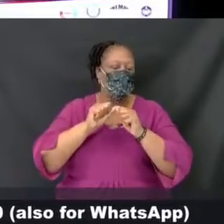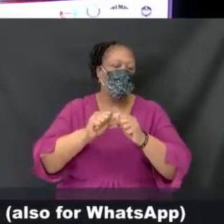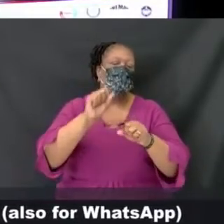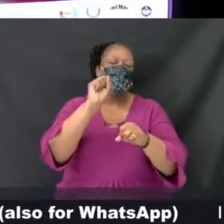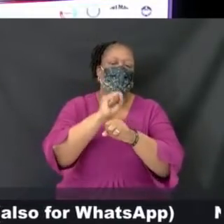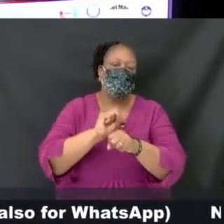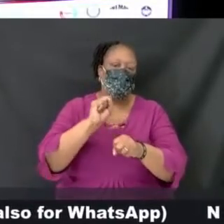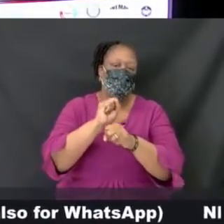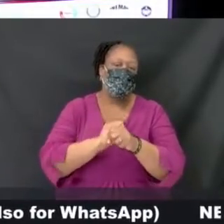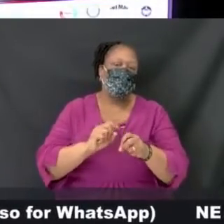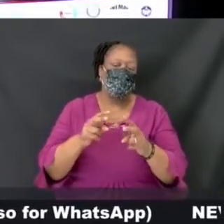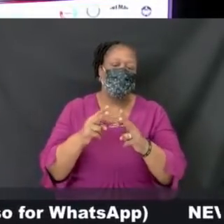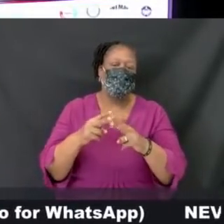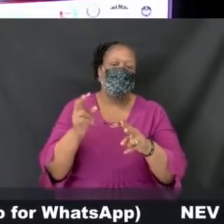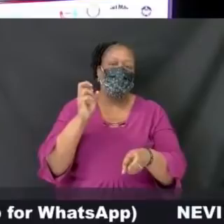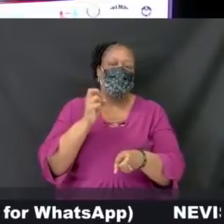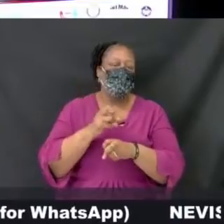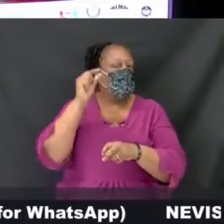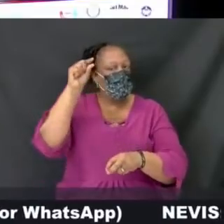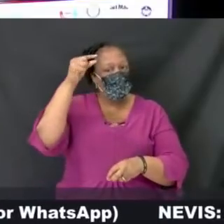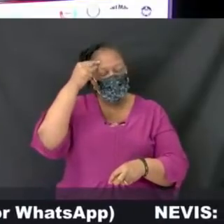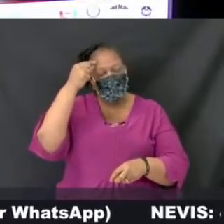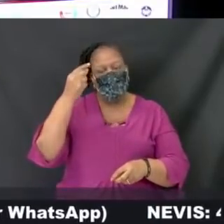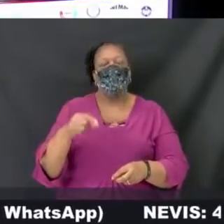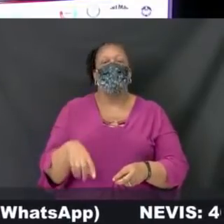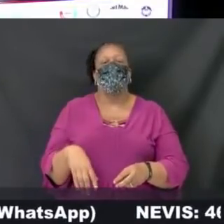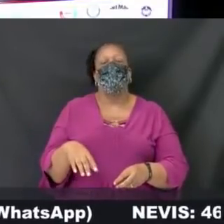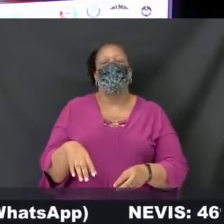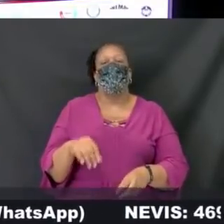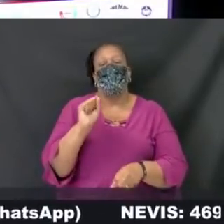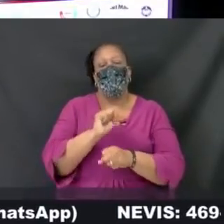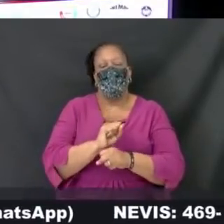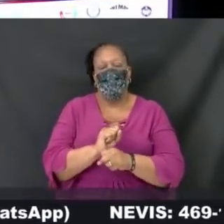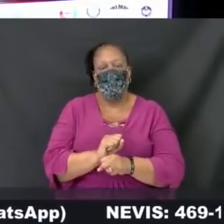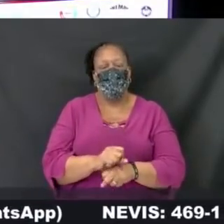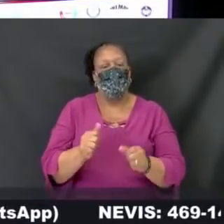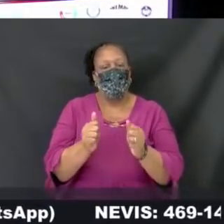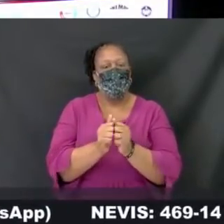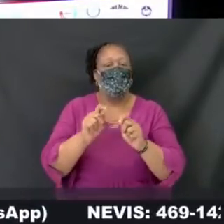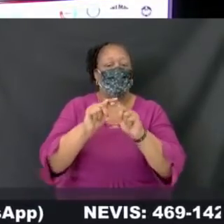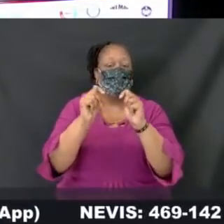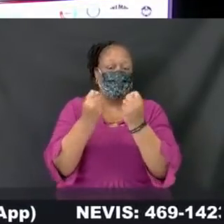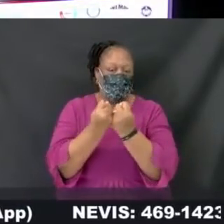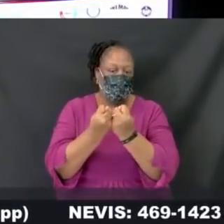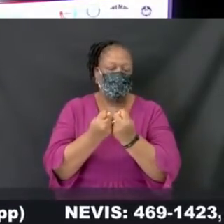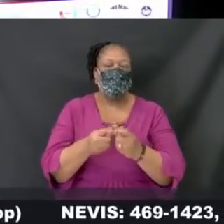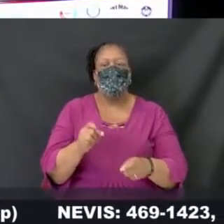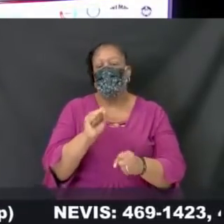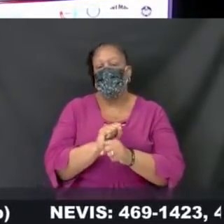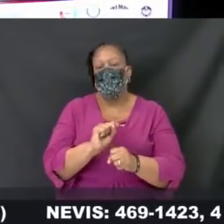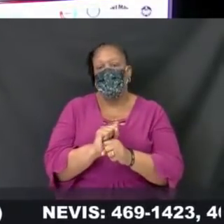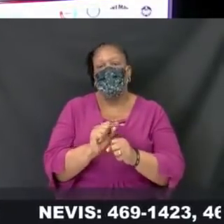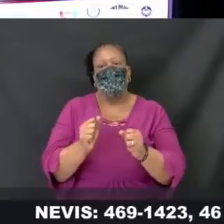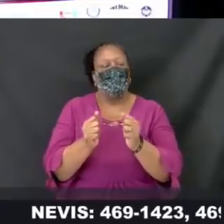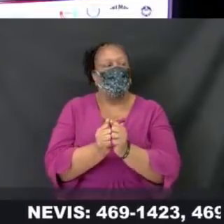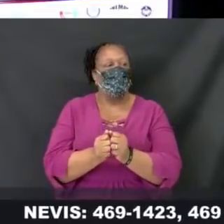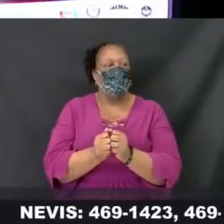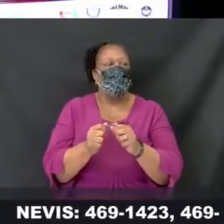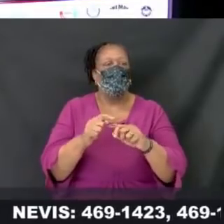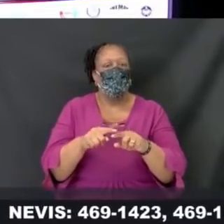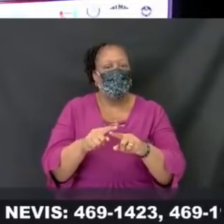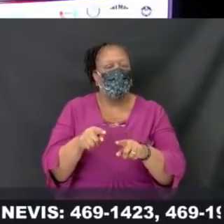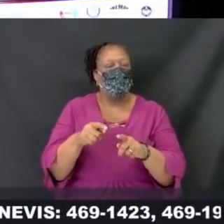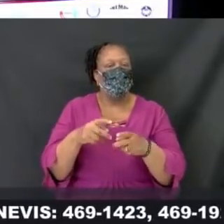level, working with the COVID-19 task force in managing the